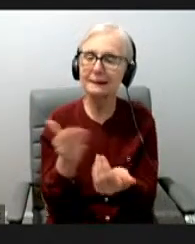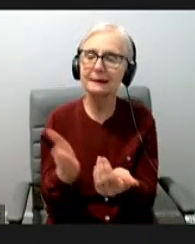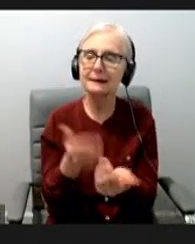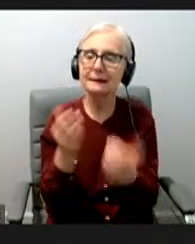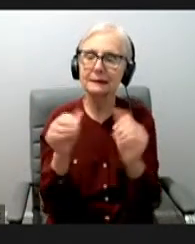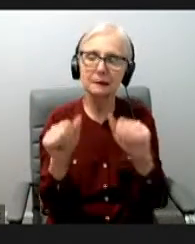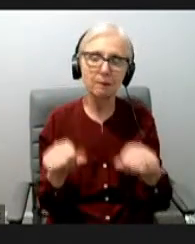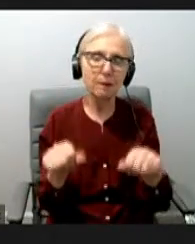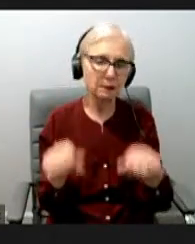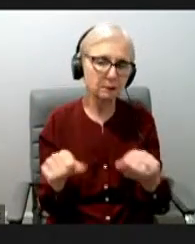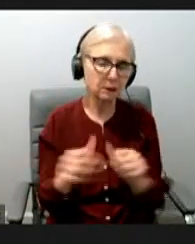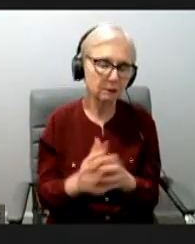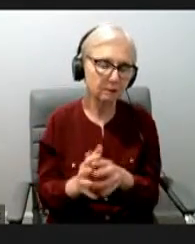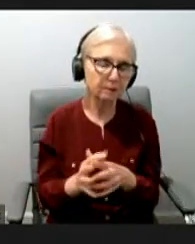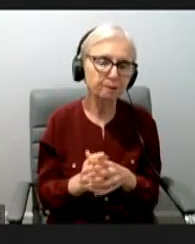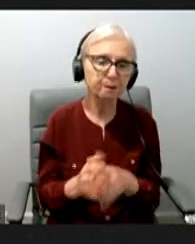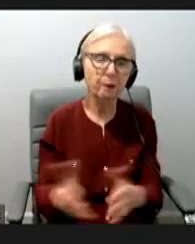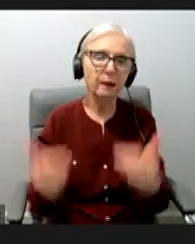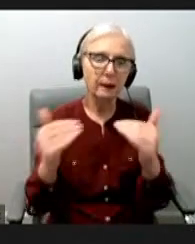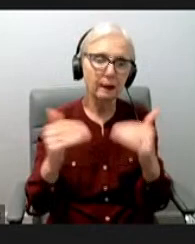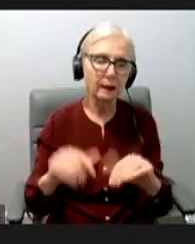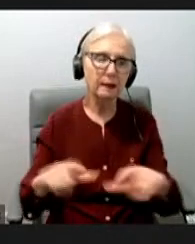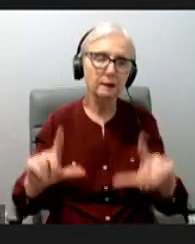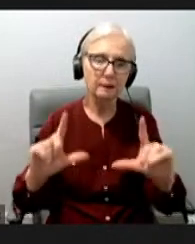So, next slide.